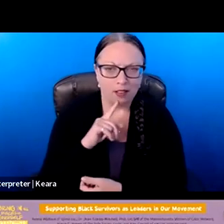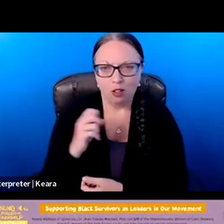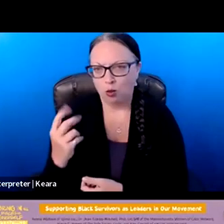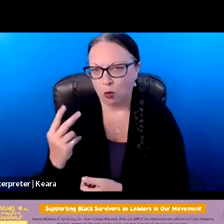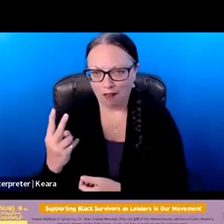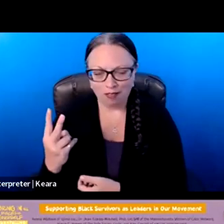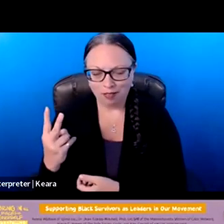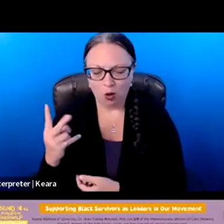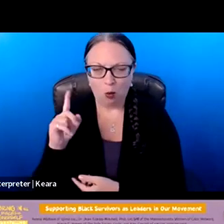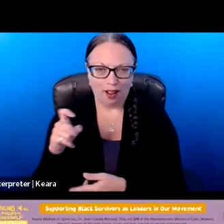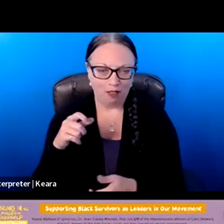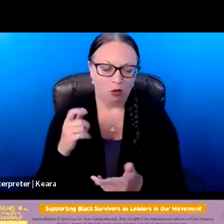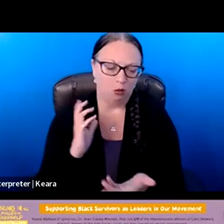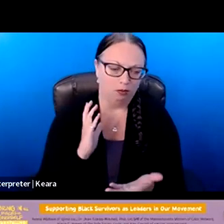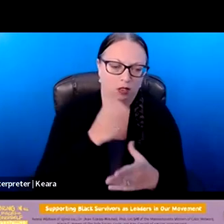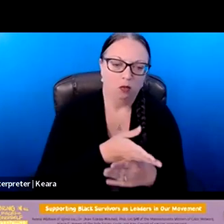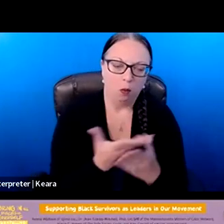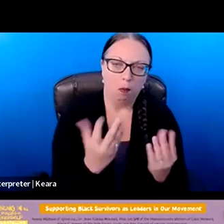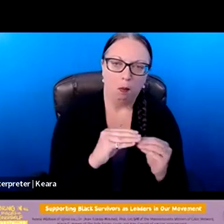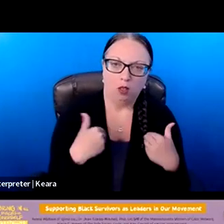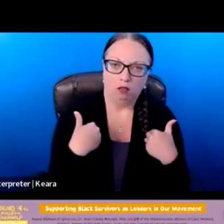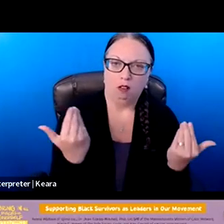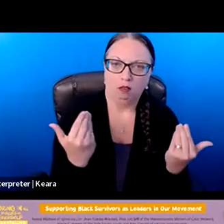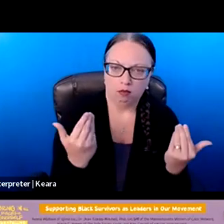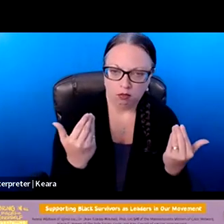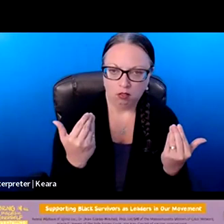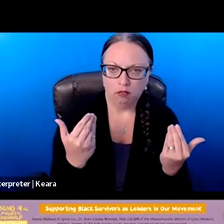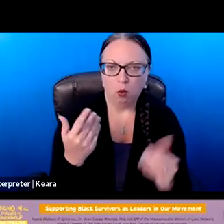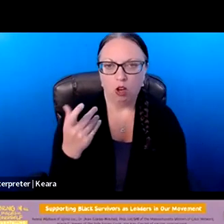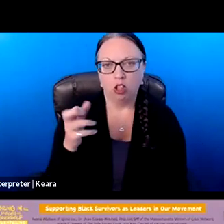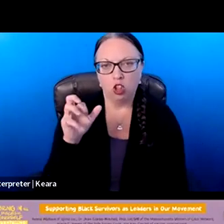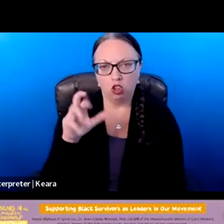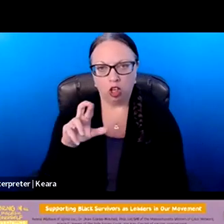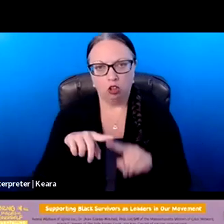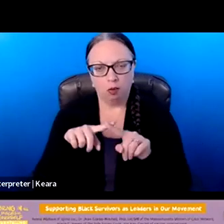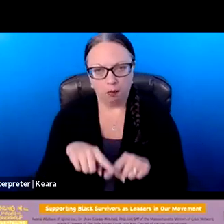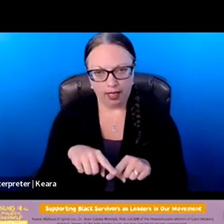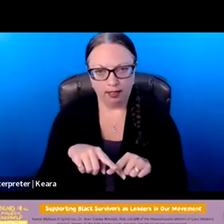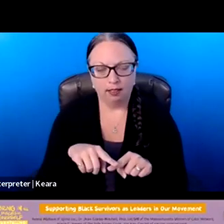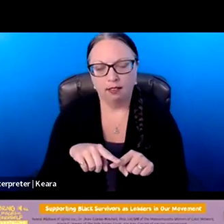for gender-based violence. And we do a lot of workshops about like our